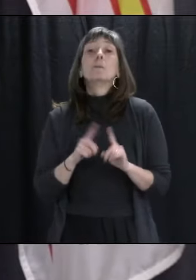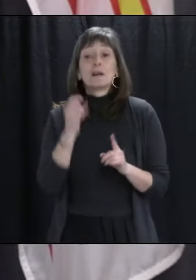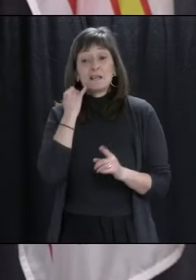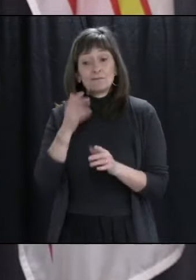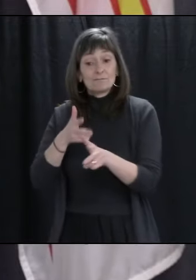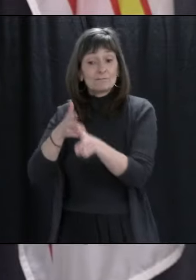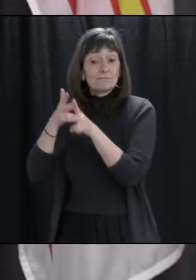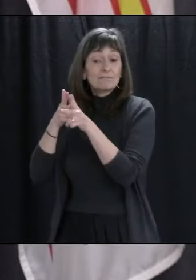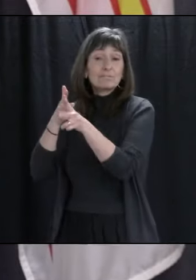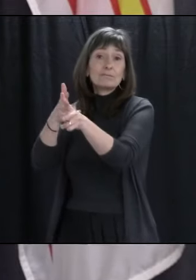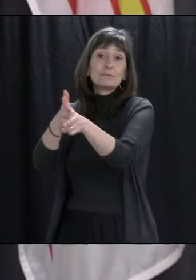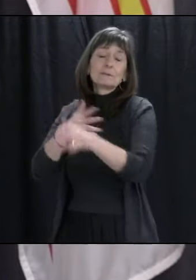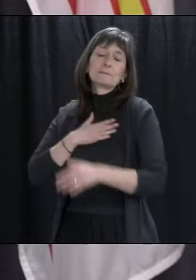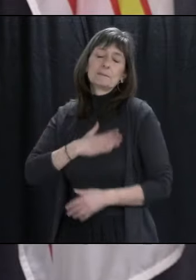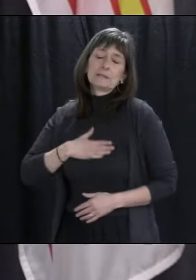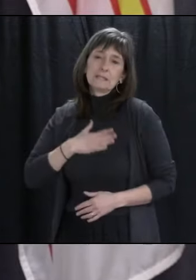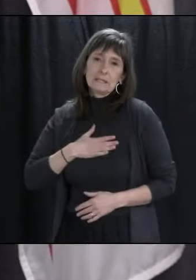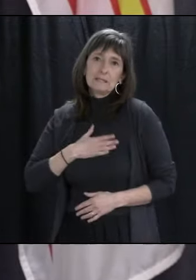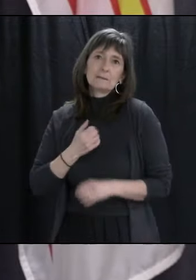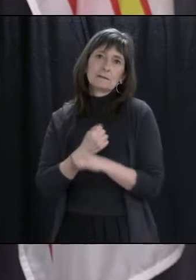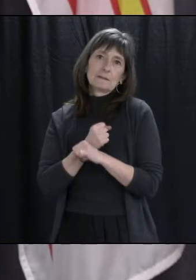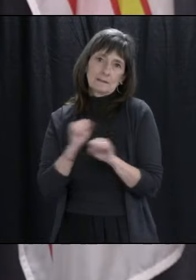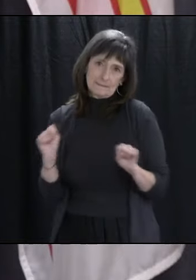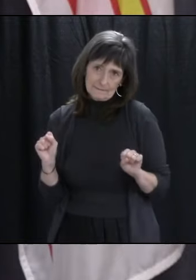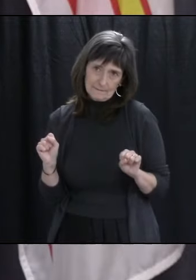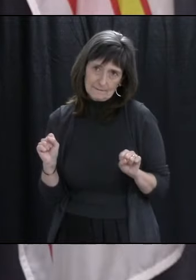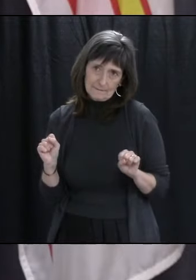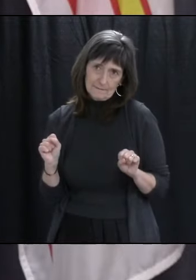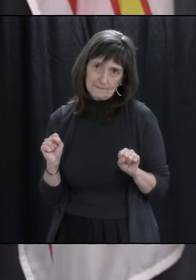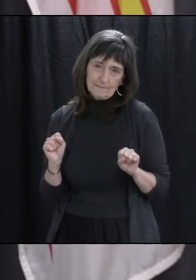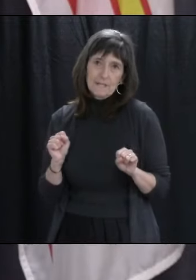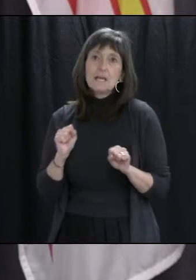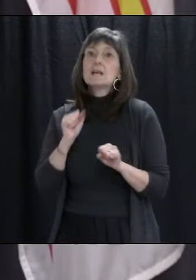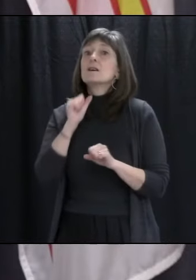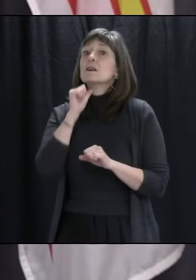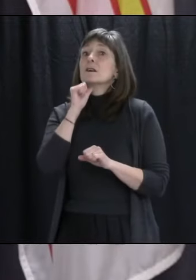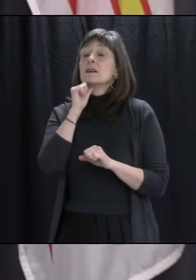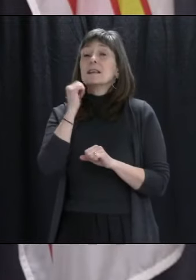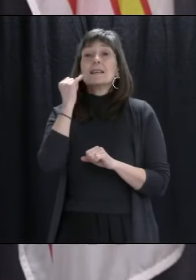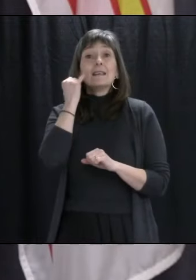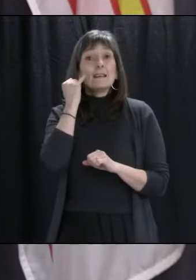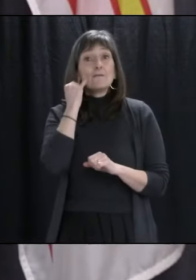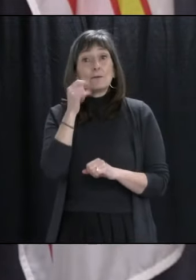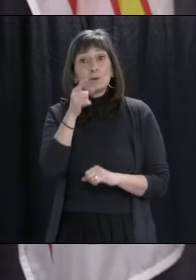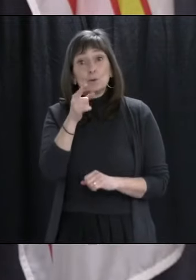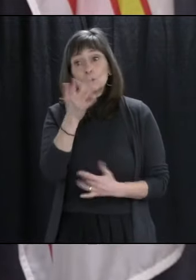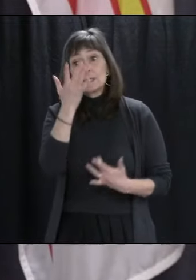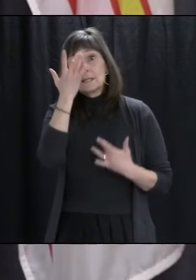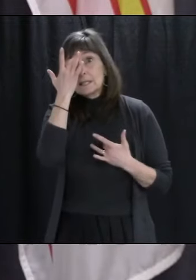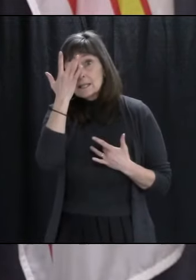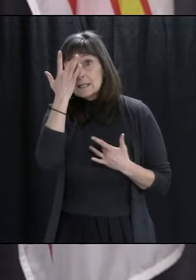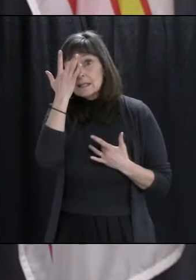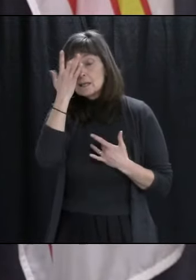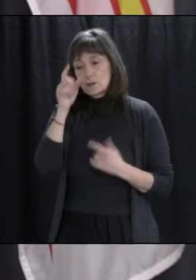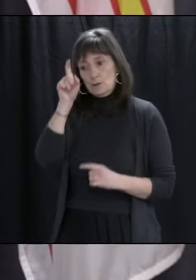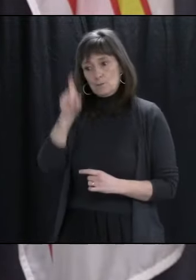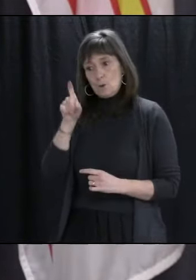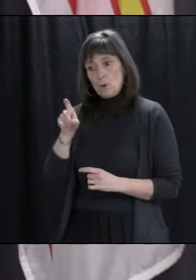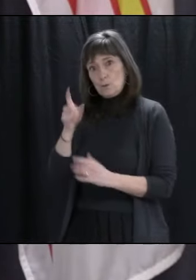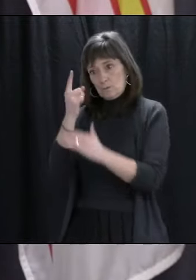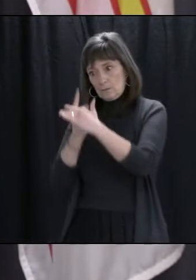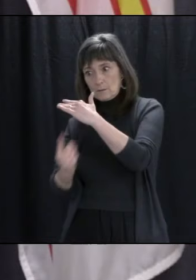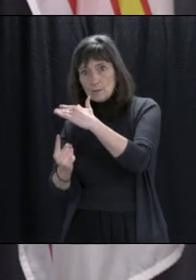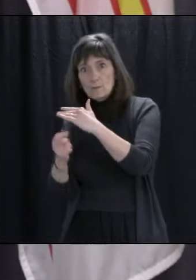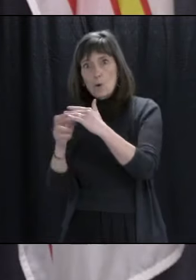so. Please do not participate in the drive-by if you are in self-isolation or